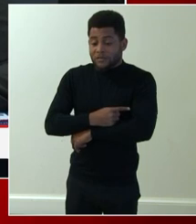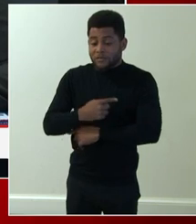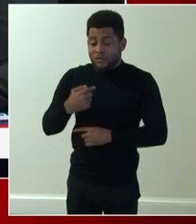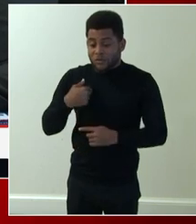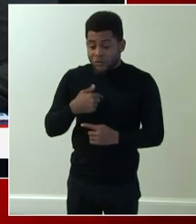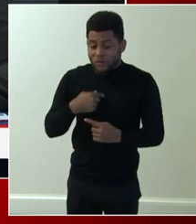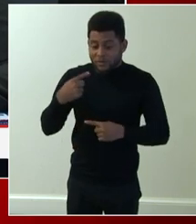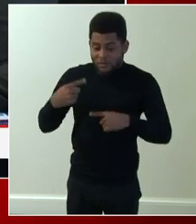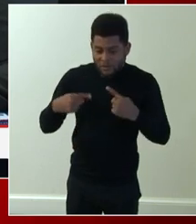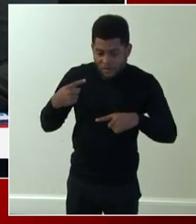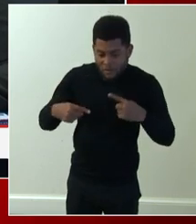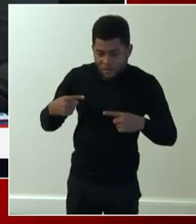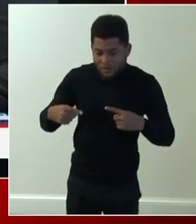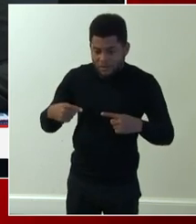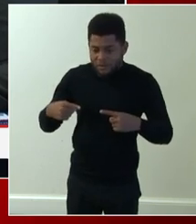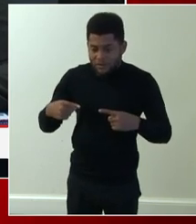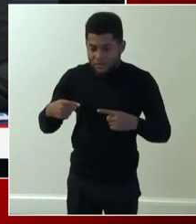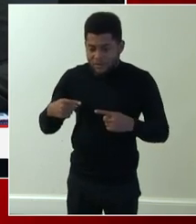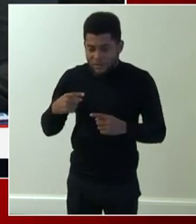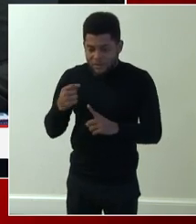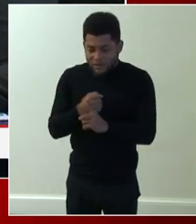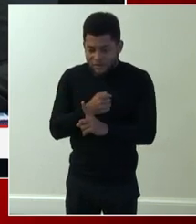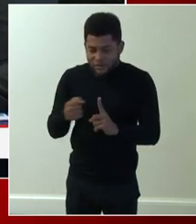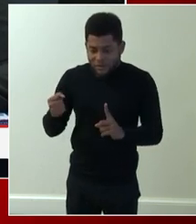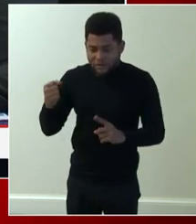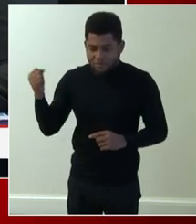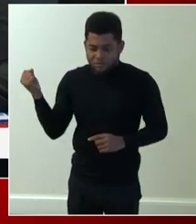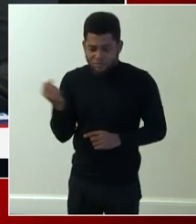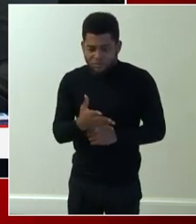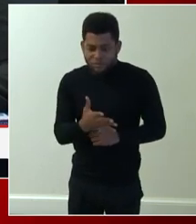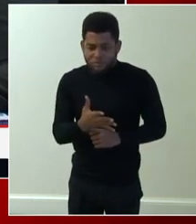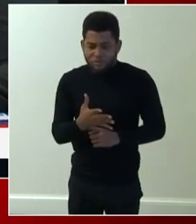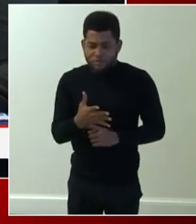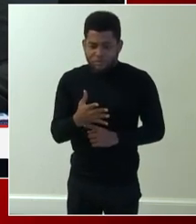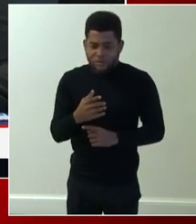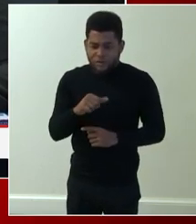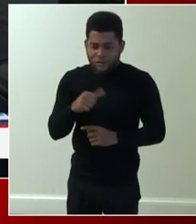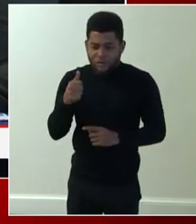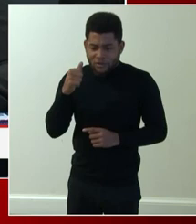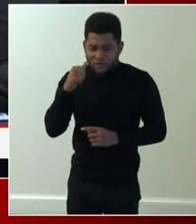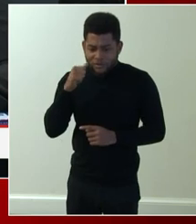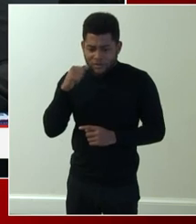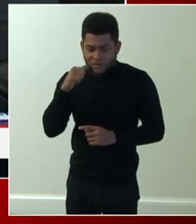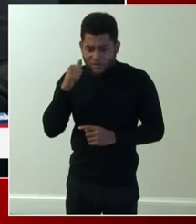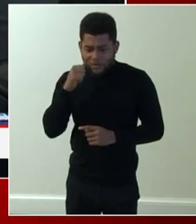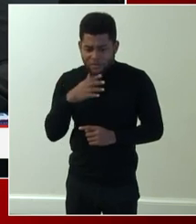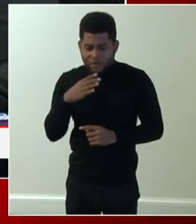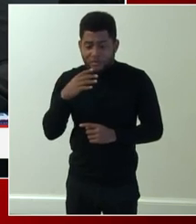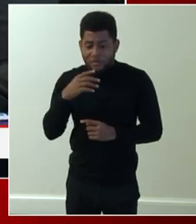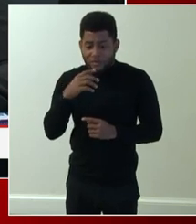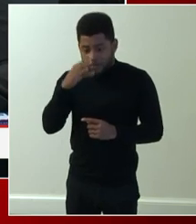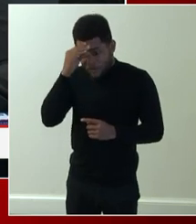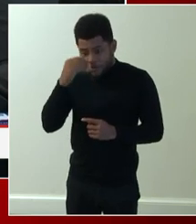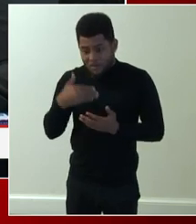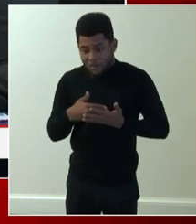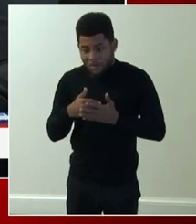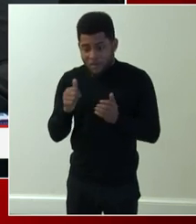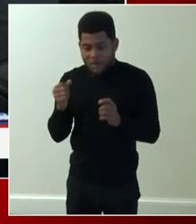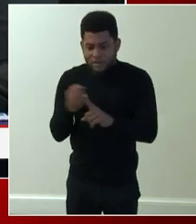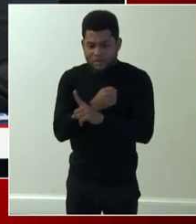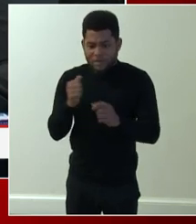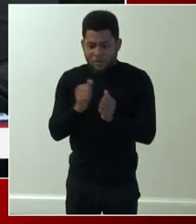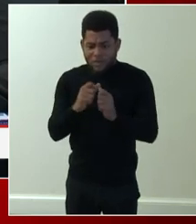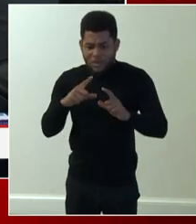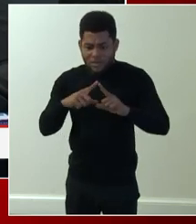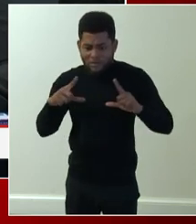woman was thrown to the ground and had her teeth broken. And yesterday morning, a man and his baby were attacked with bricks. There have been arrests in both those cases, but